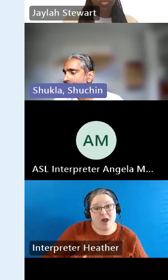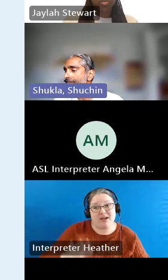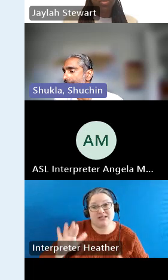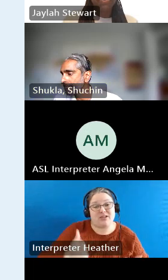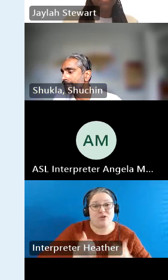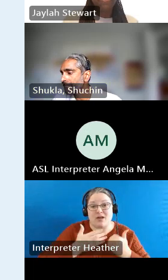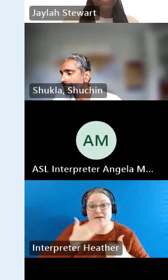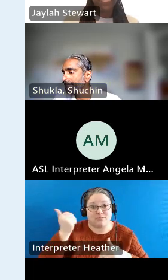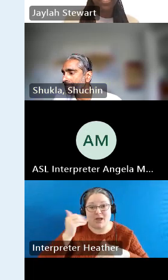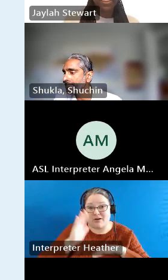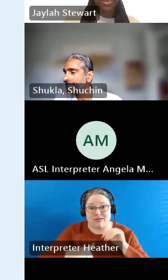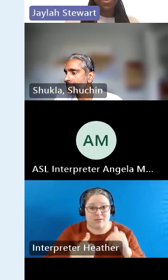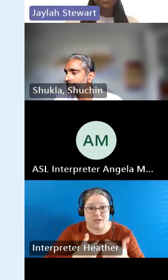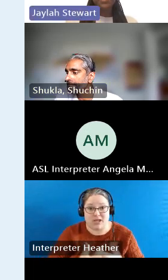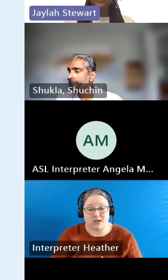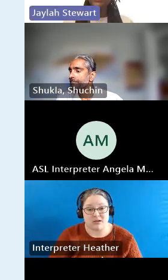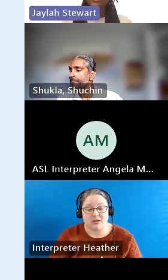will.